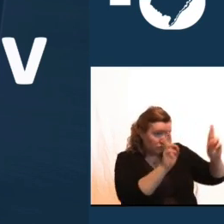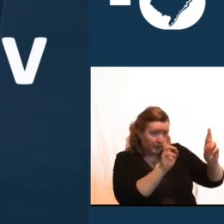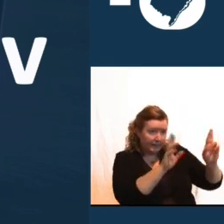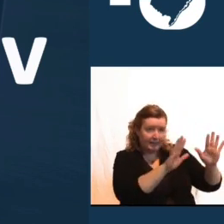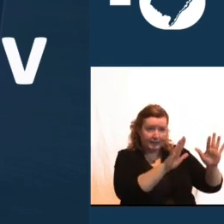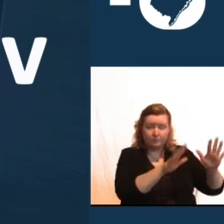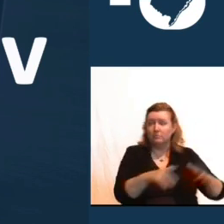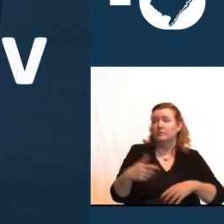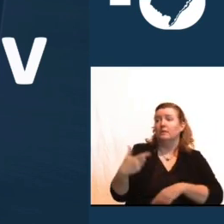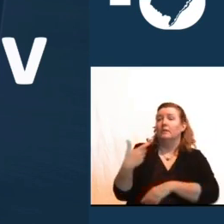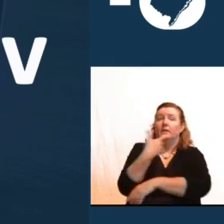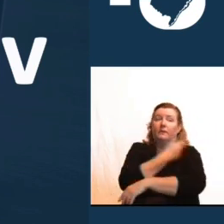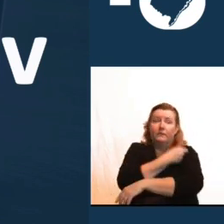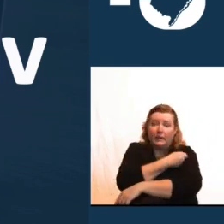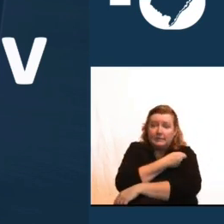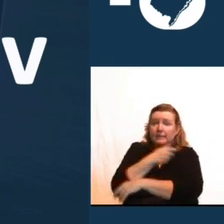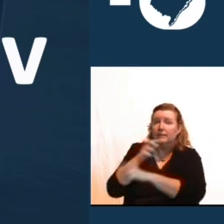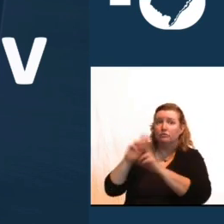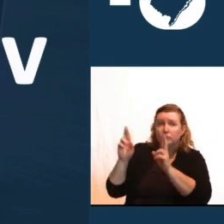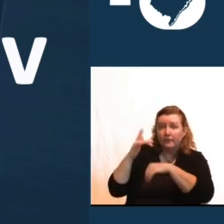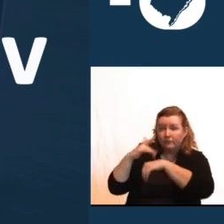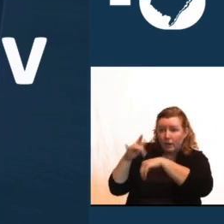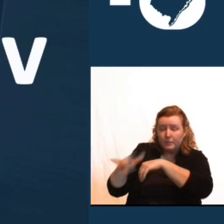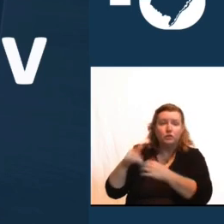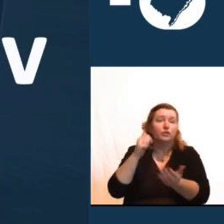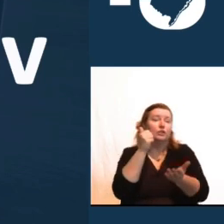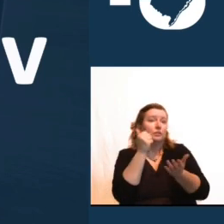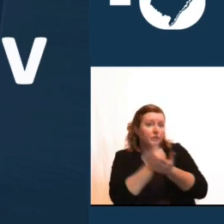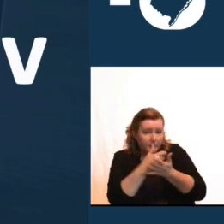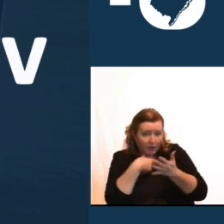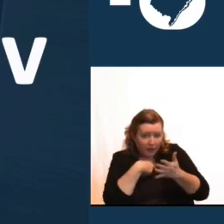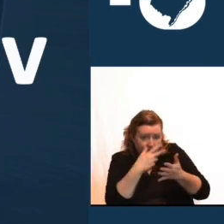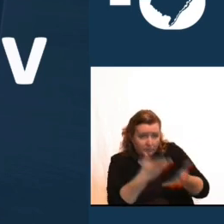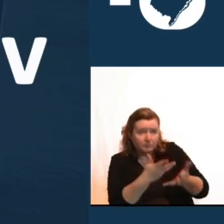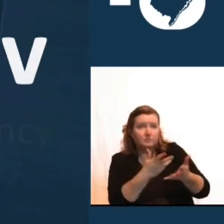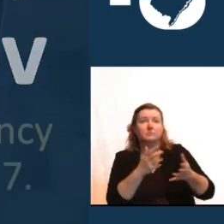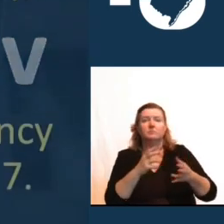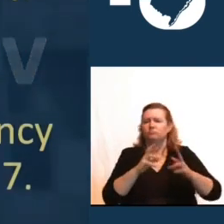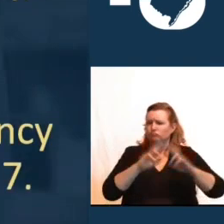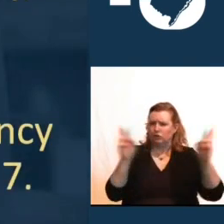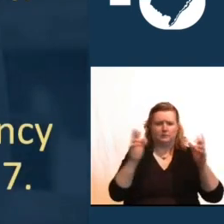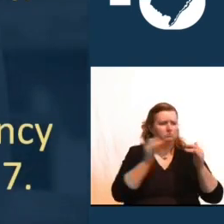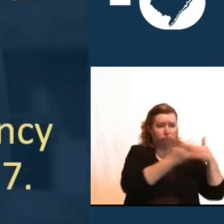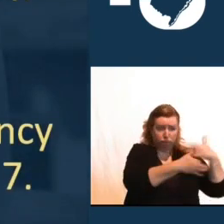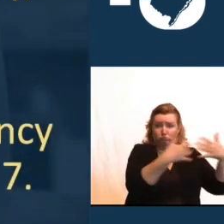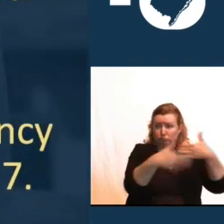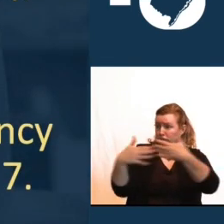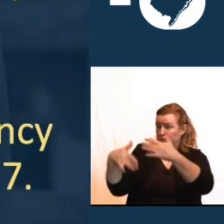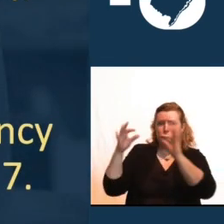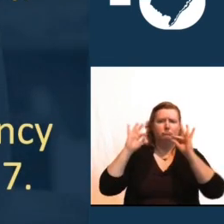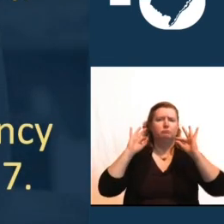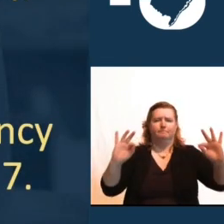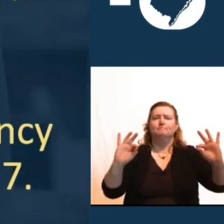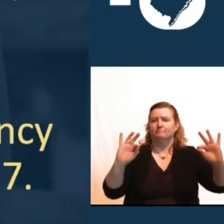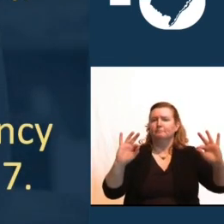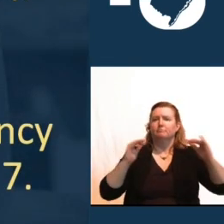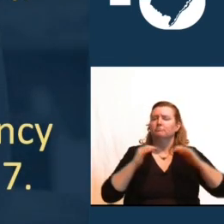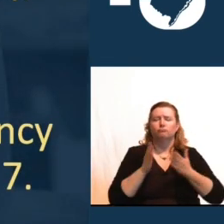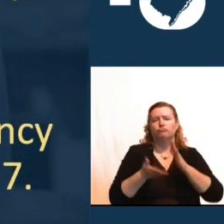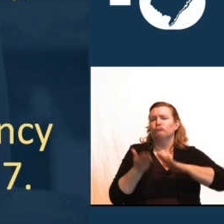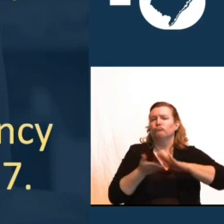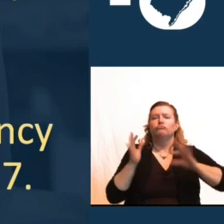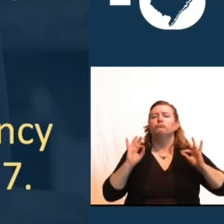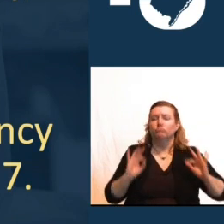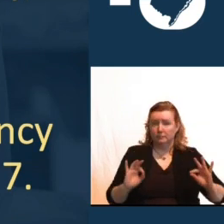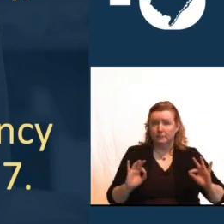fear. Now, before we get to the numbers, we do have an announcement. As we announced a month ago,